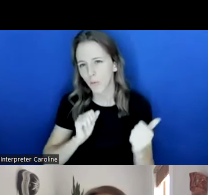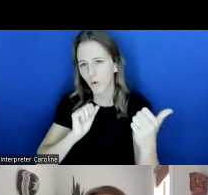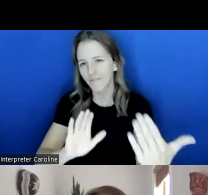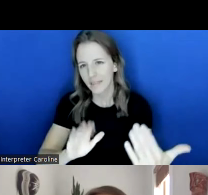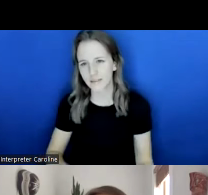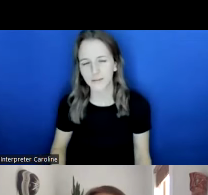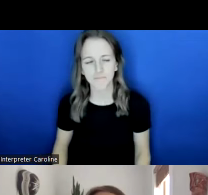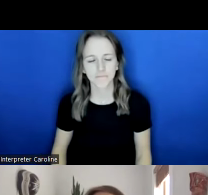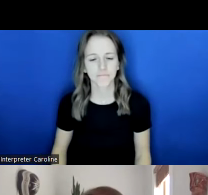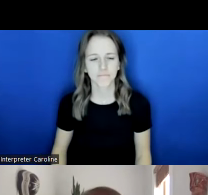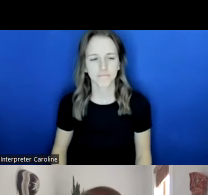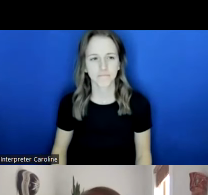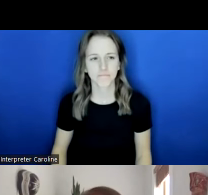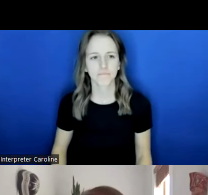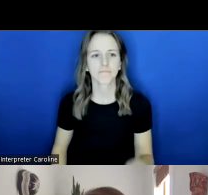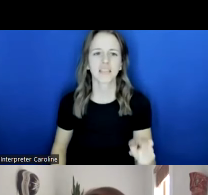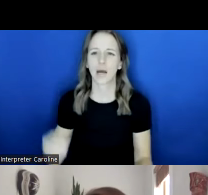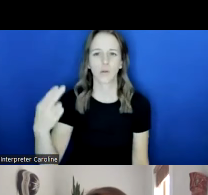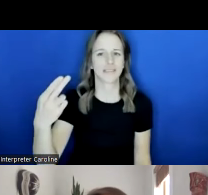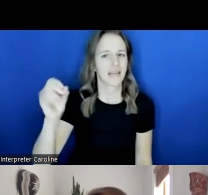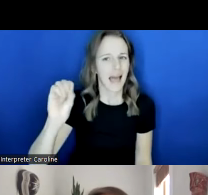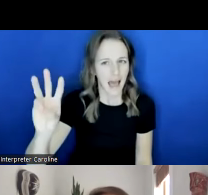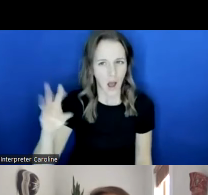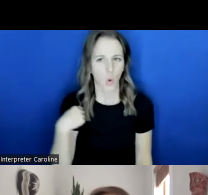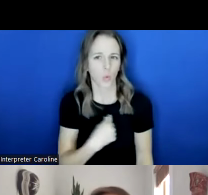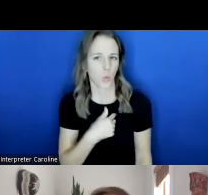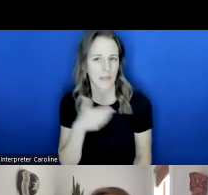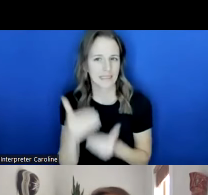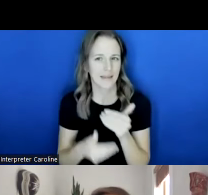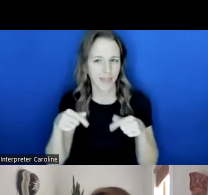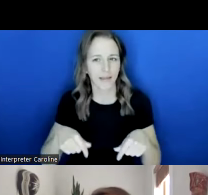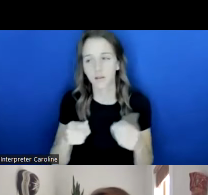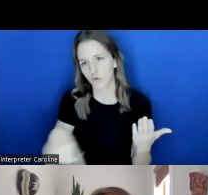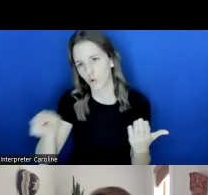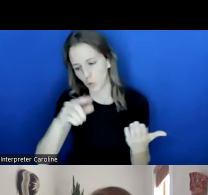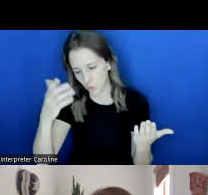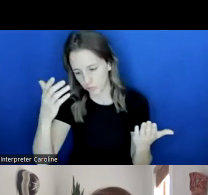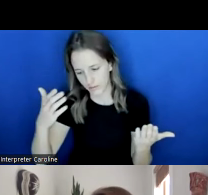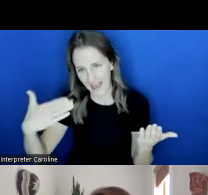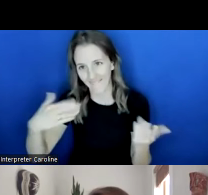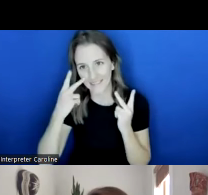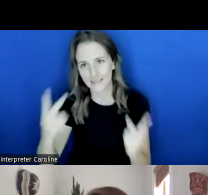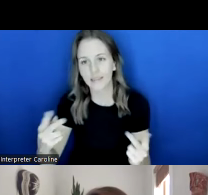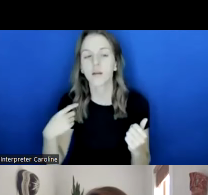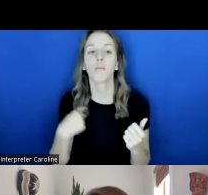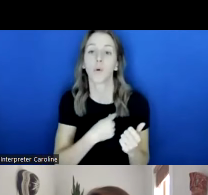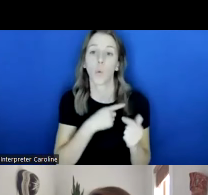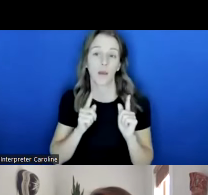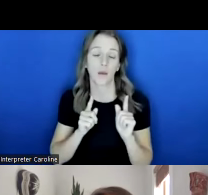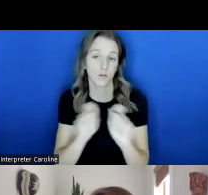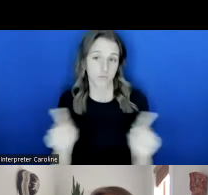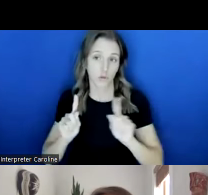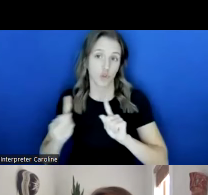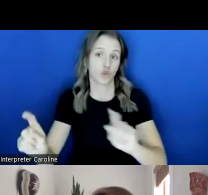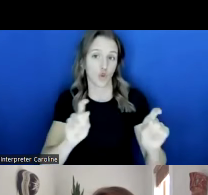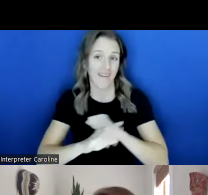bit on how we did it. Again, for those of you who may not have seen this before, we conducted again a survey in the fall of 2020.